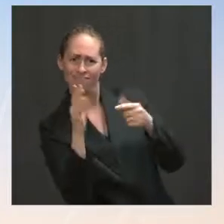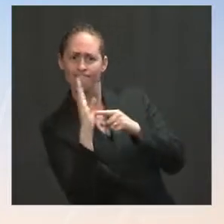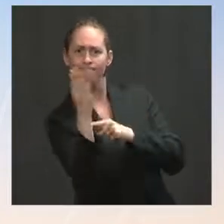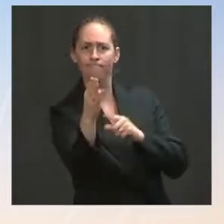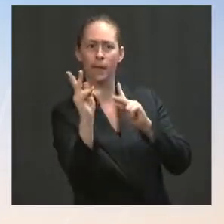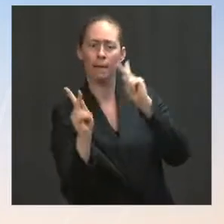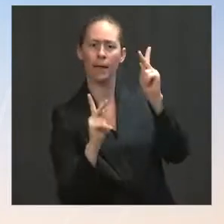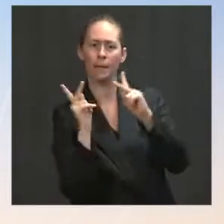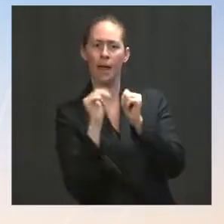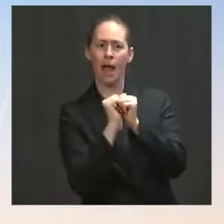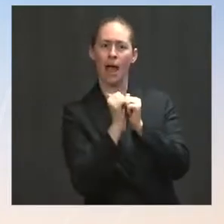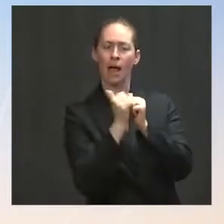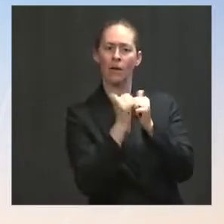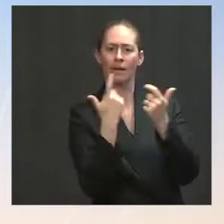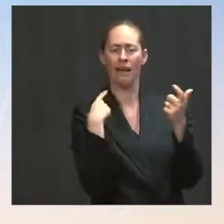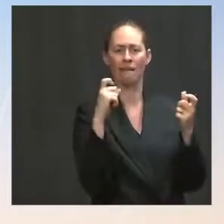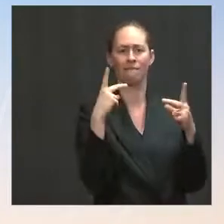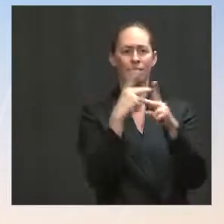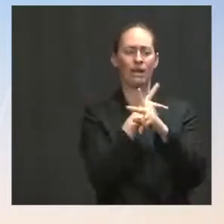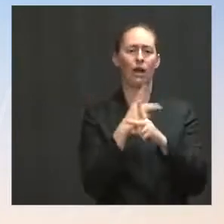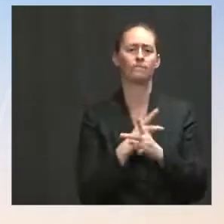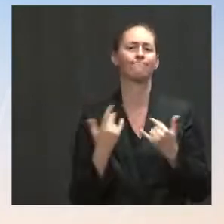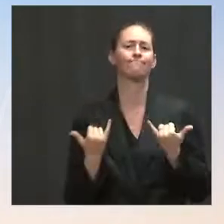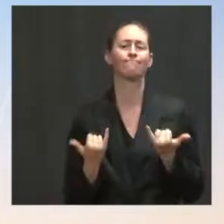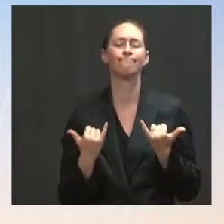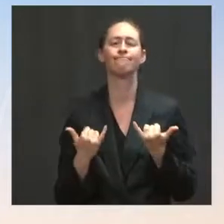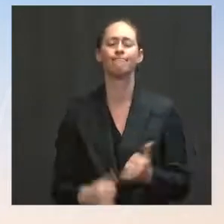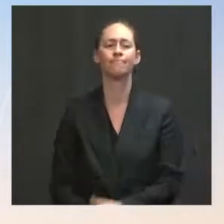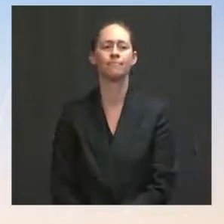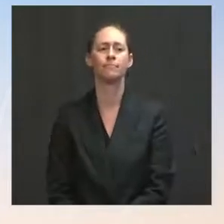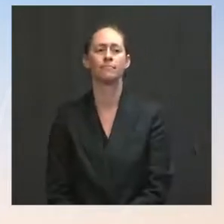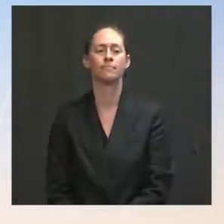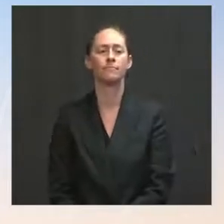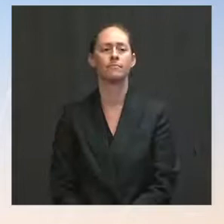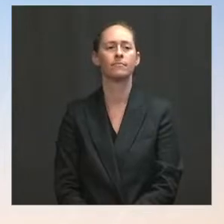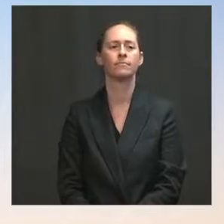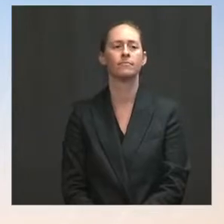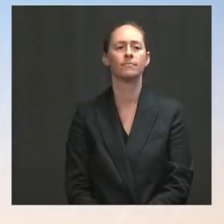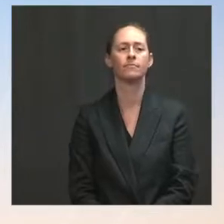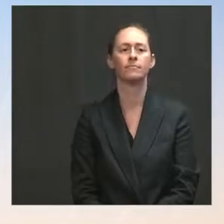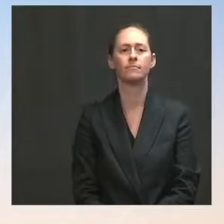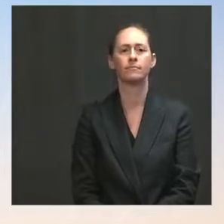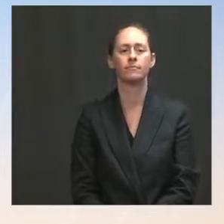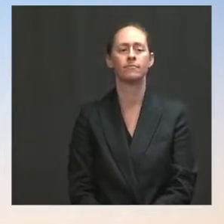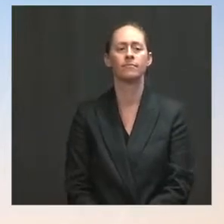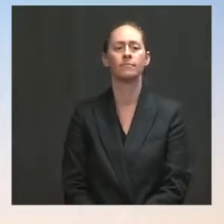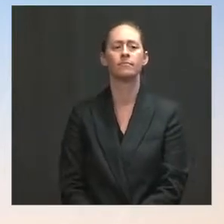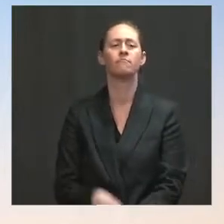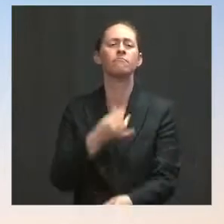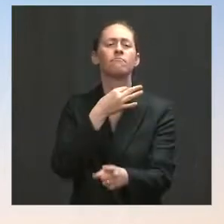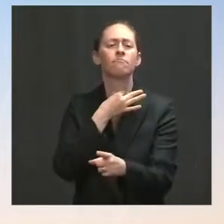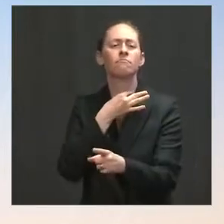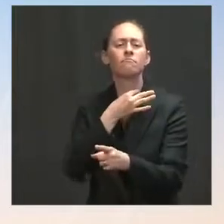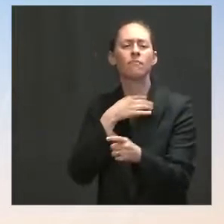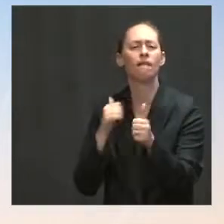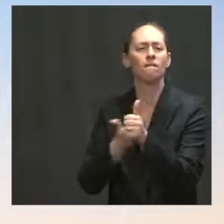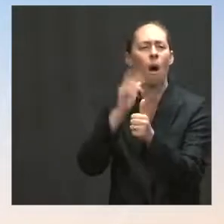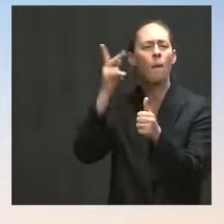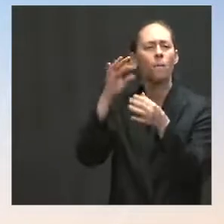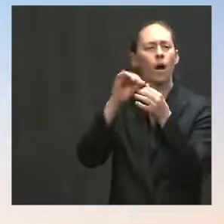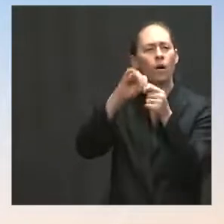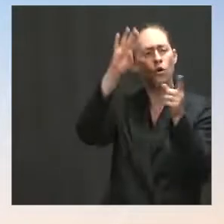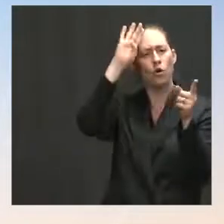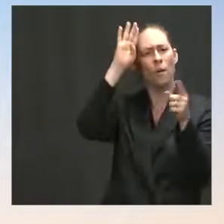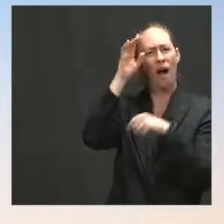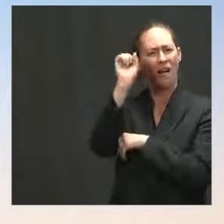working through. Okay, go ahead, Jeff. Jen, just to follow up on Cuba, can you give us a sense of where the president's policy review